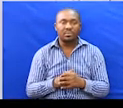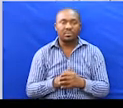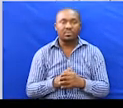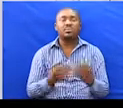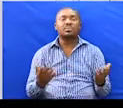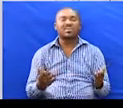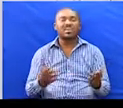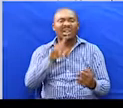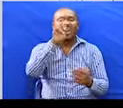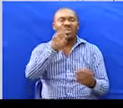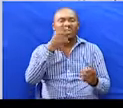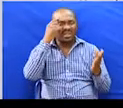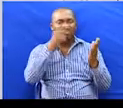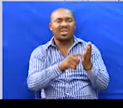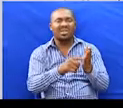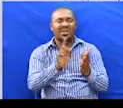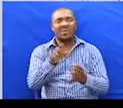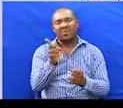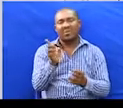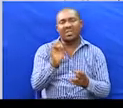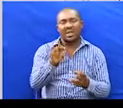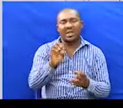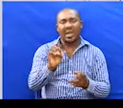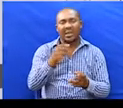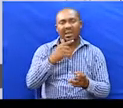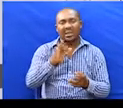What is the meaning of genetics?